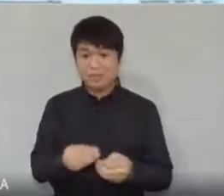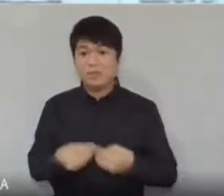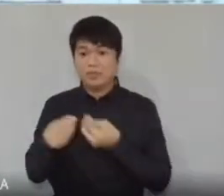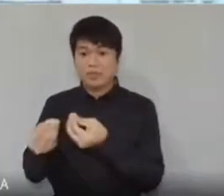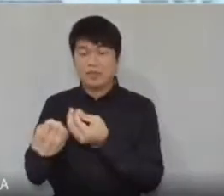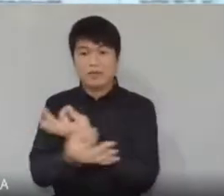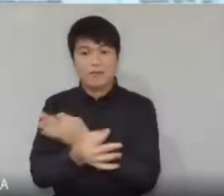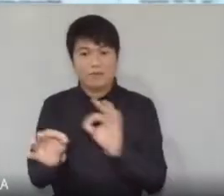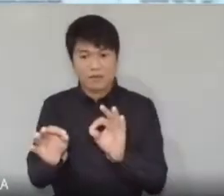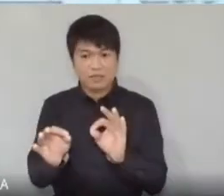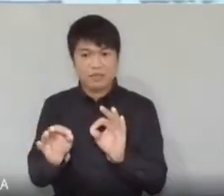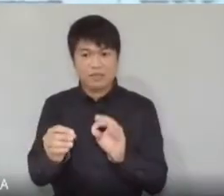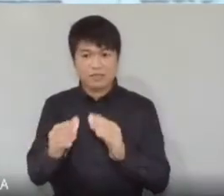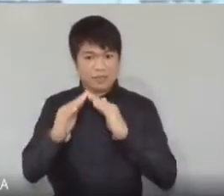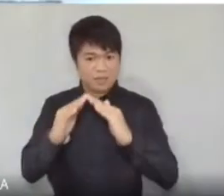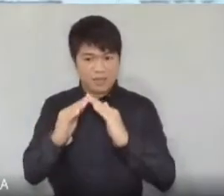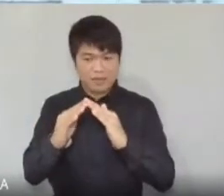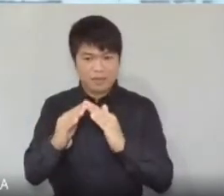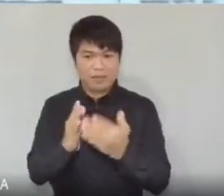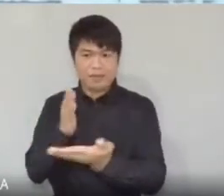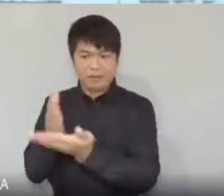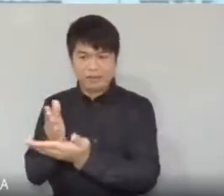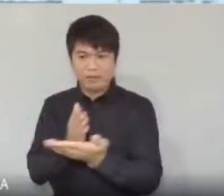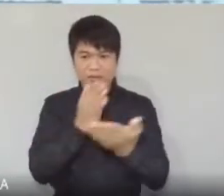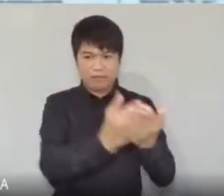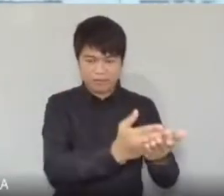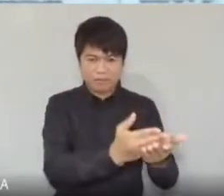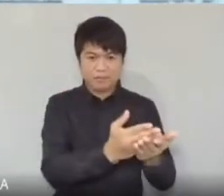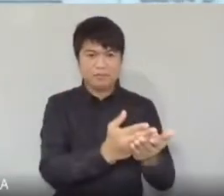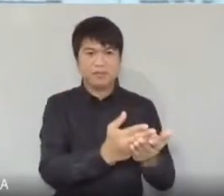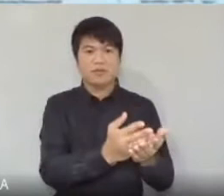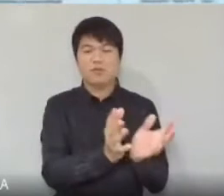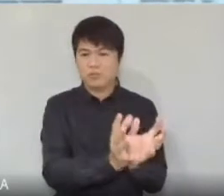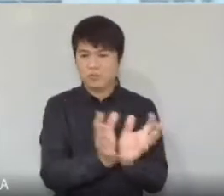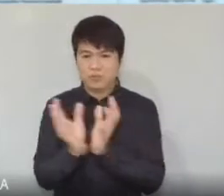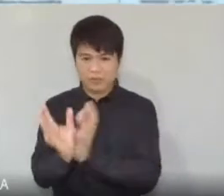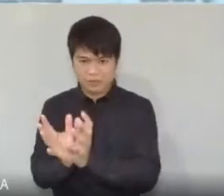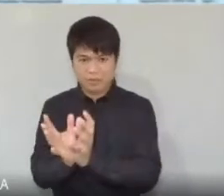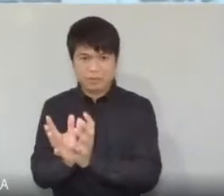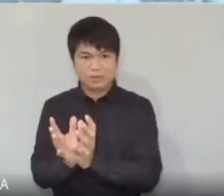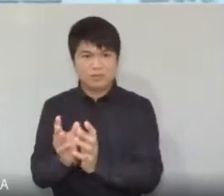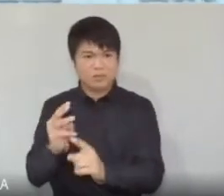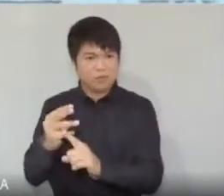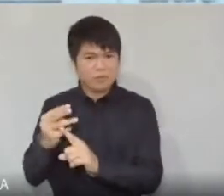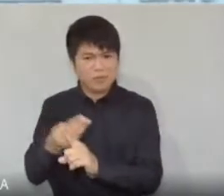we have the data showed on our telemedicine. For the population of Taguig, we have around